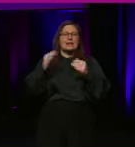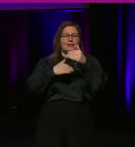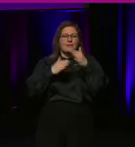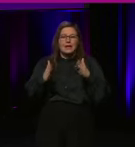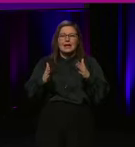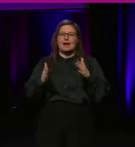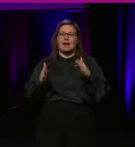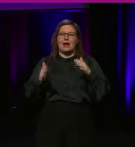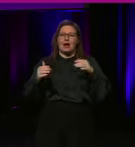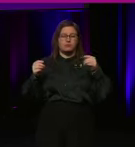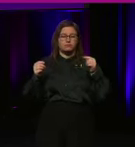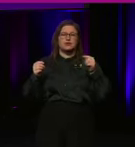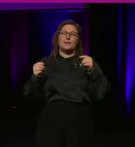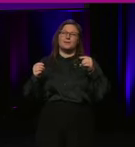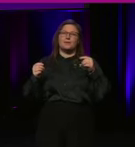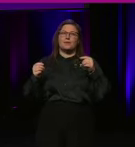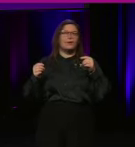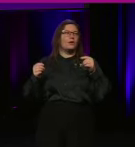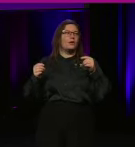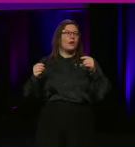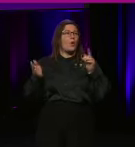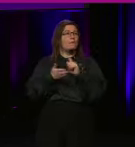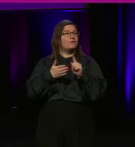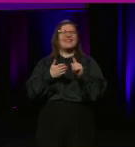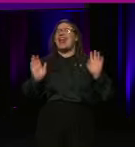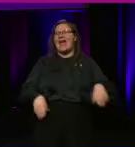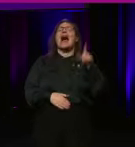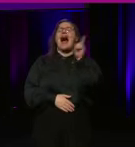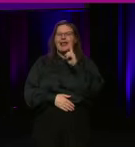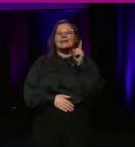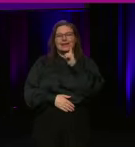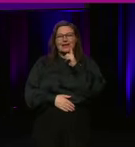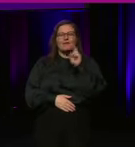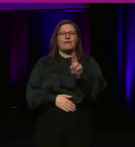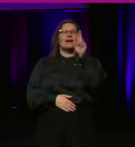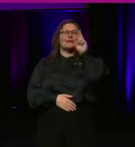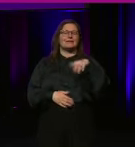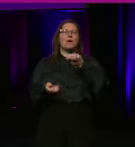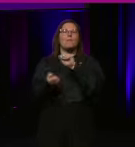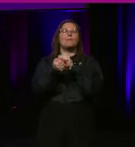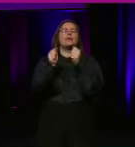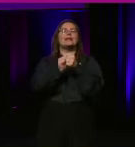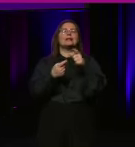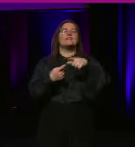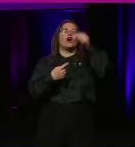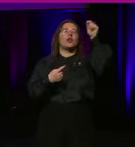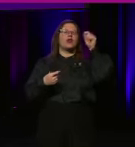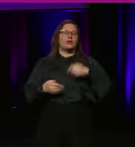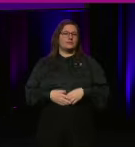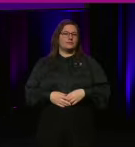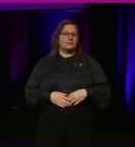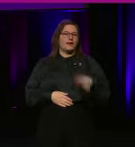and that is often, or always, I must say, a kind of political choice we make.